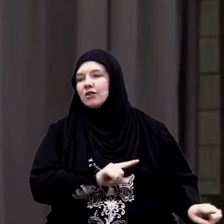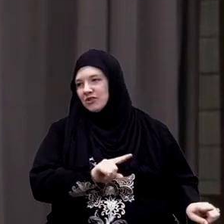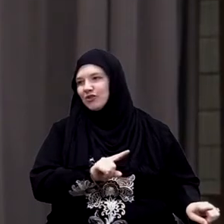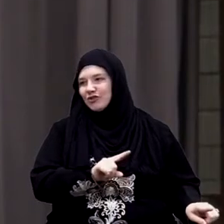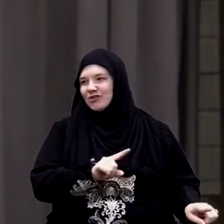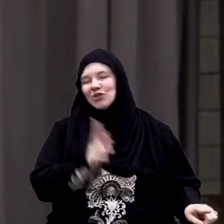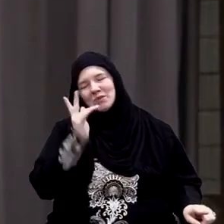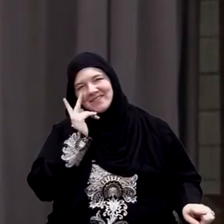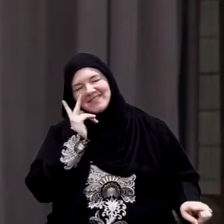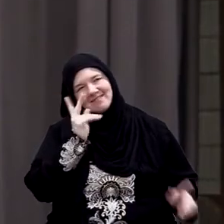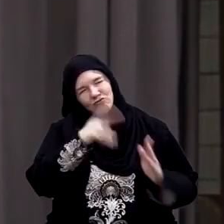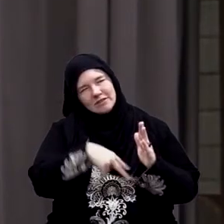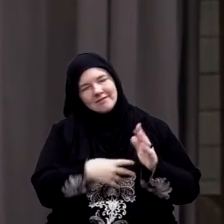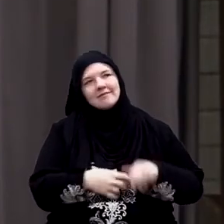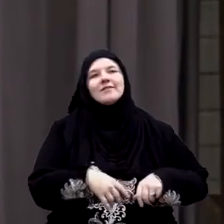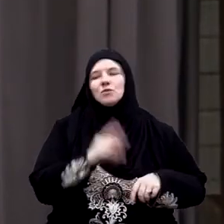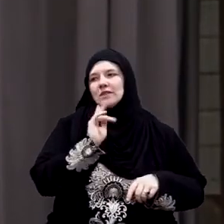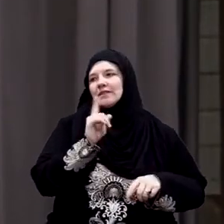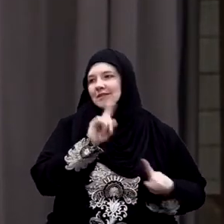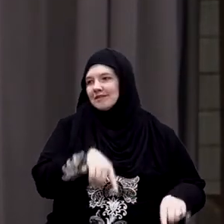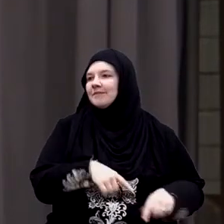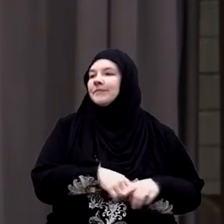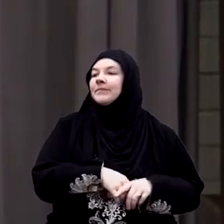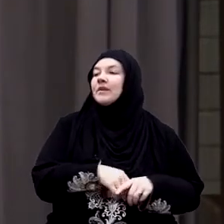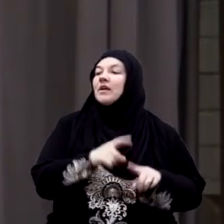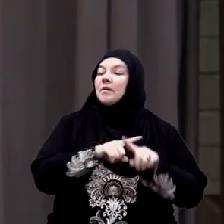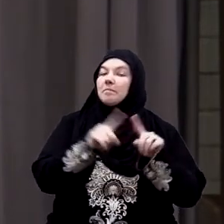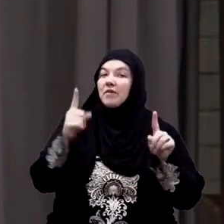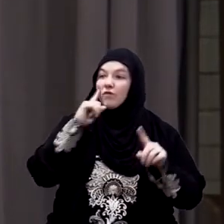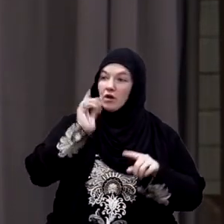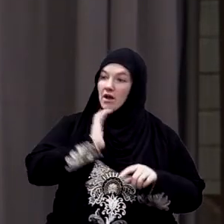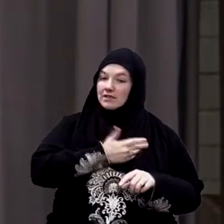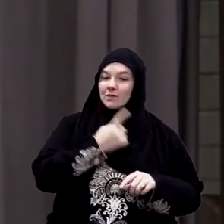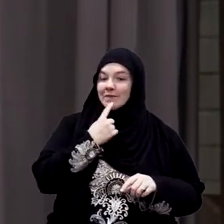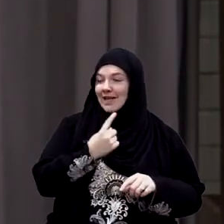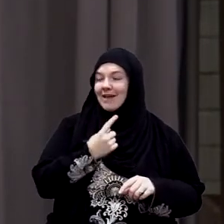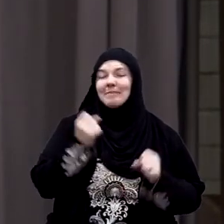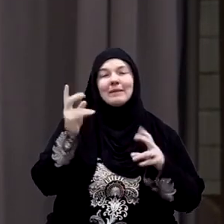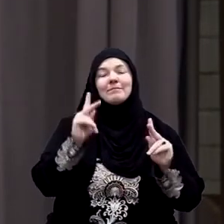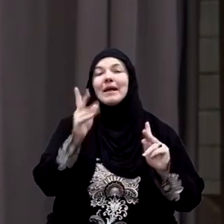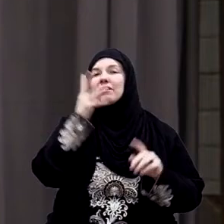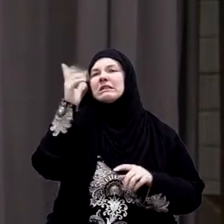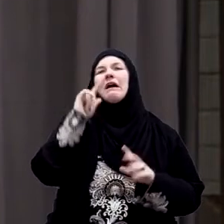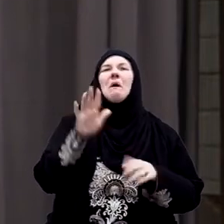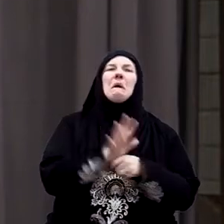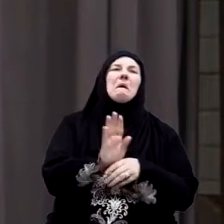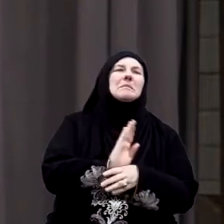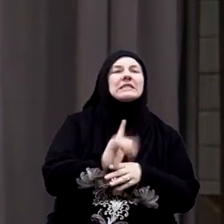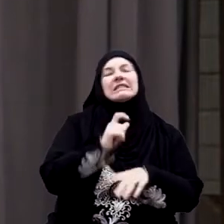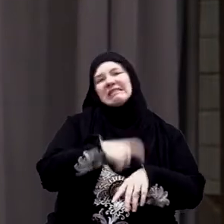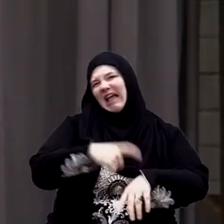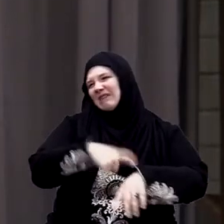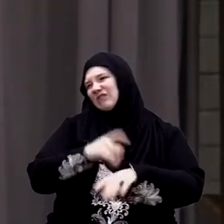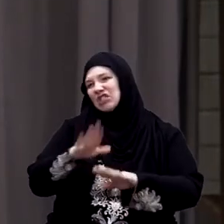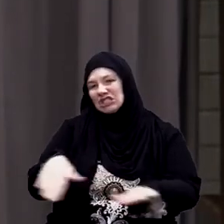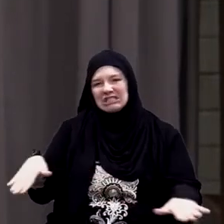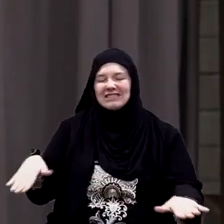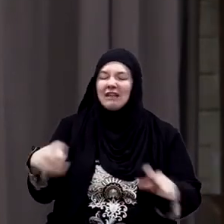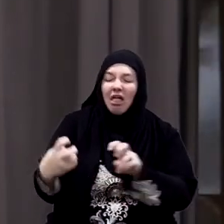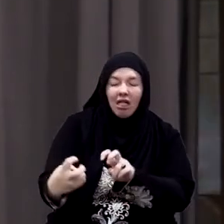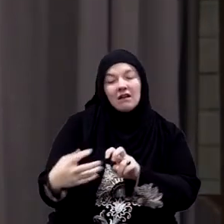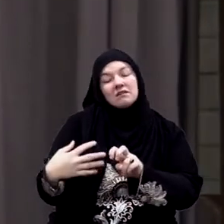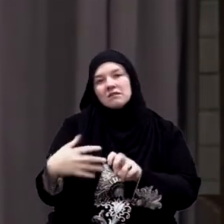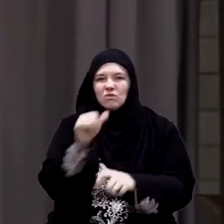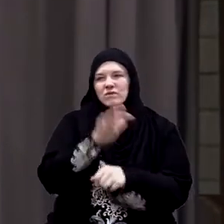see. So for us to say that we don't have time is itself a